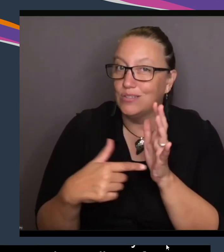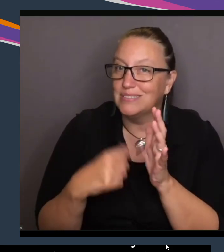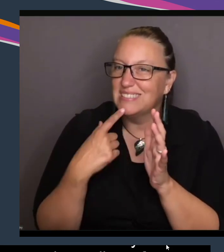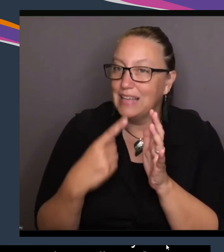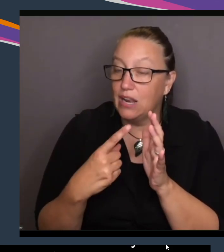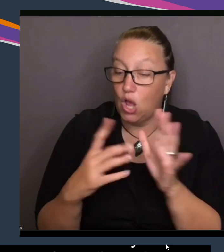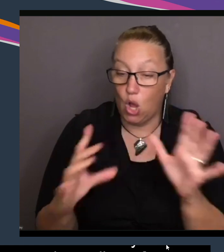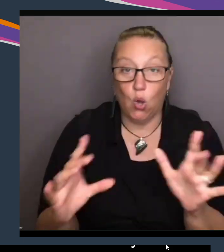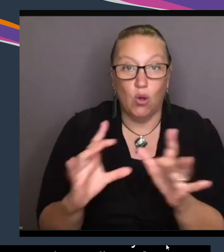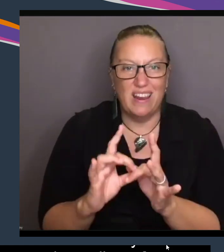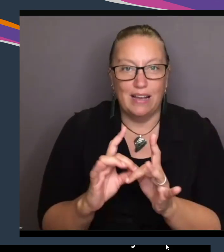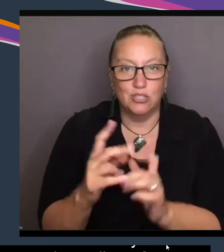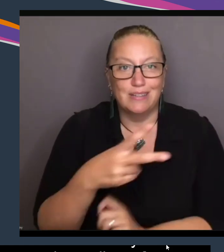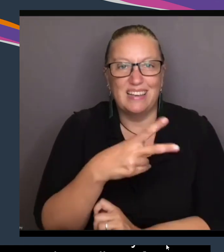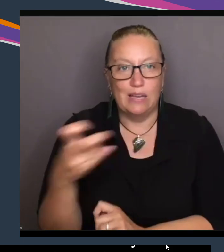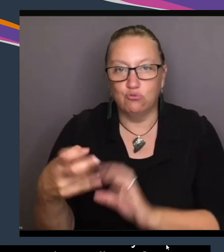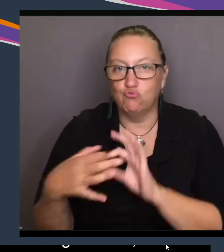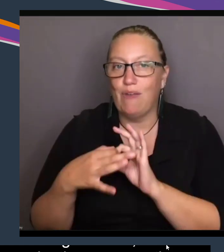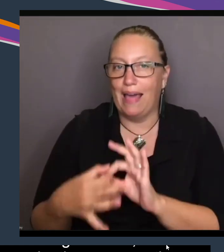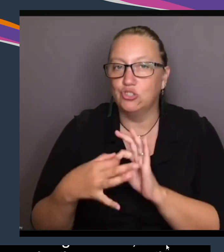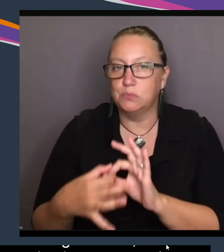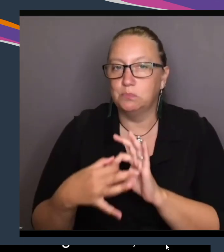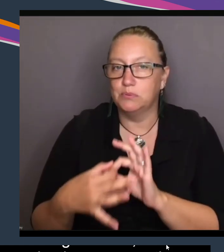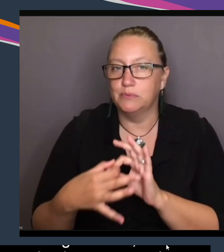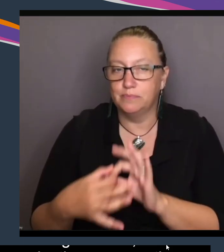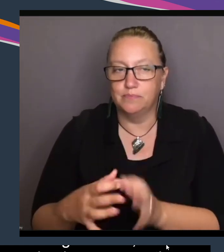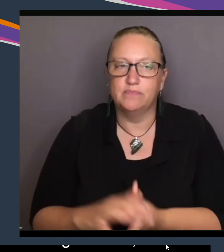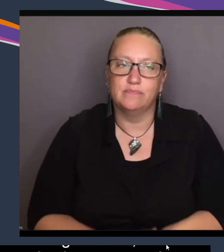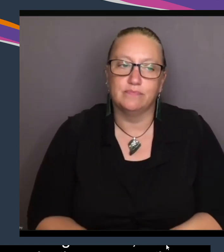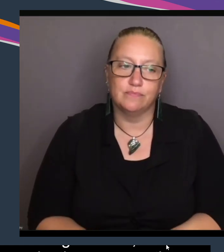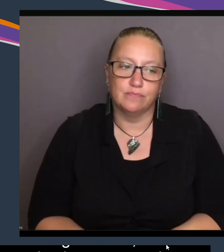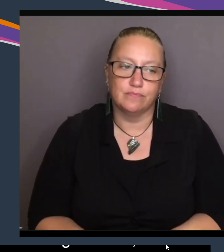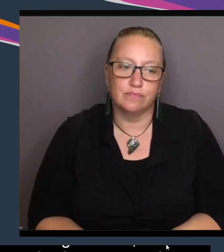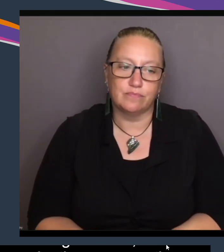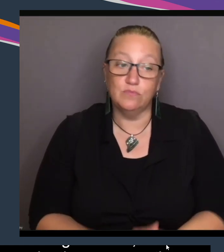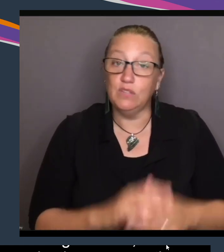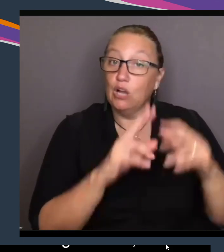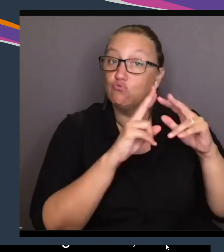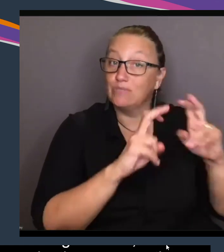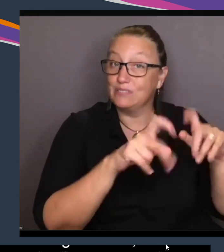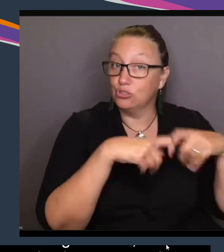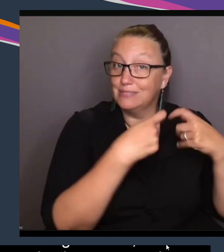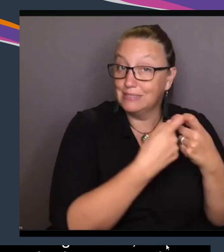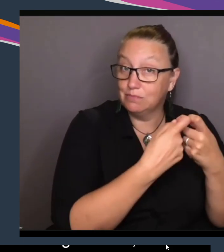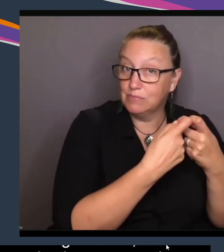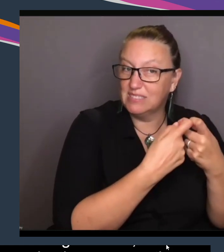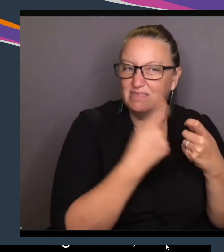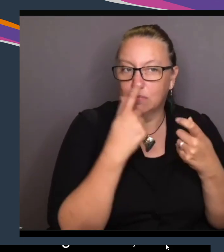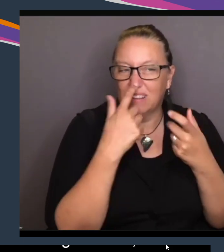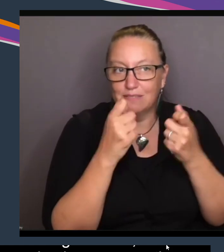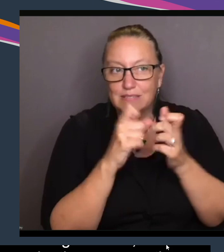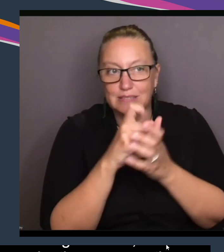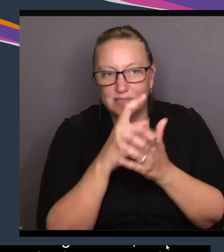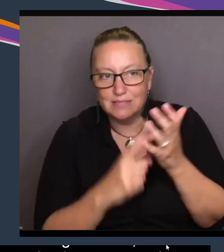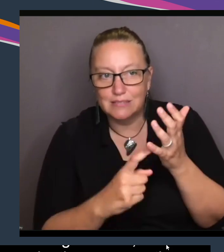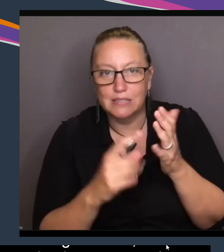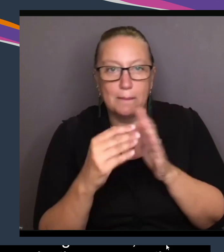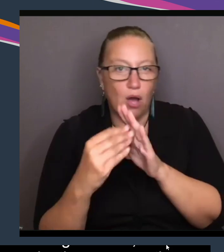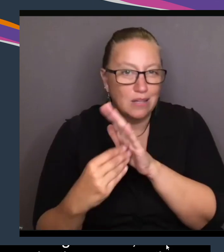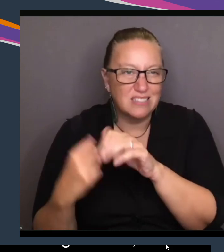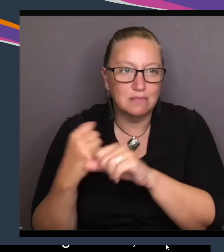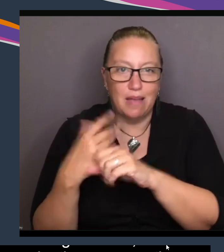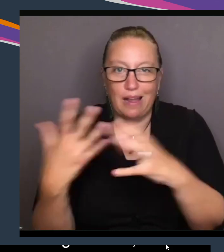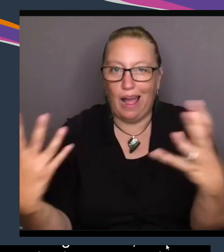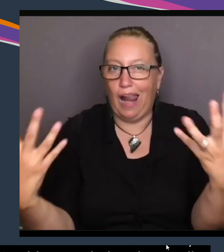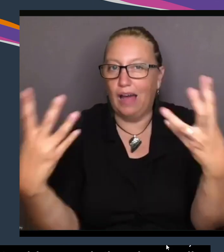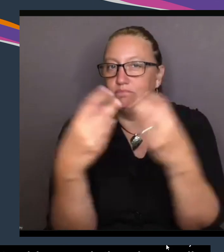well. And we want to move research teams, people with disability and policymakers much more melded